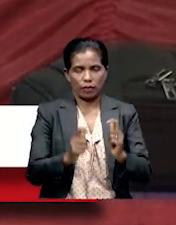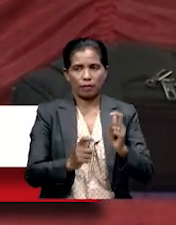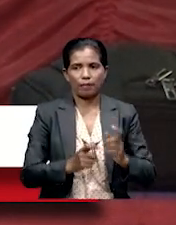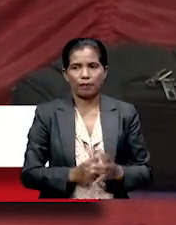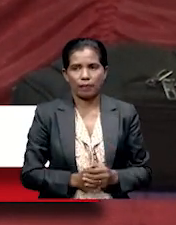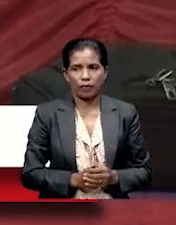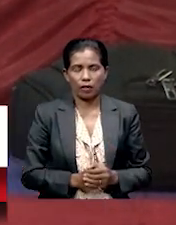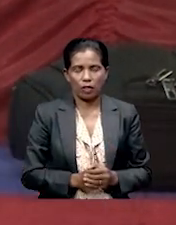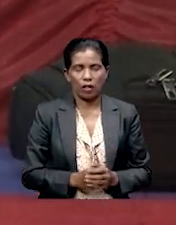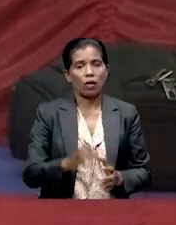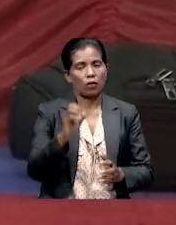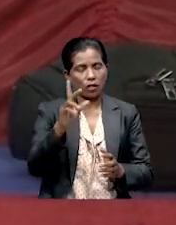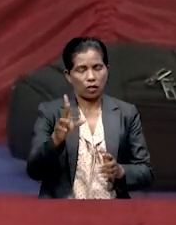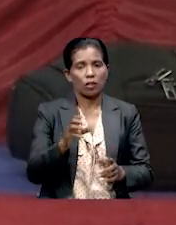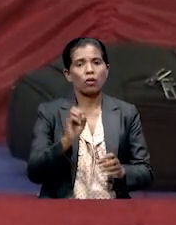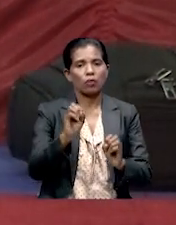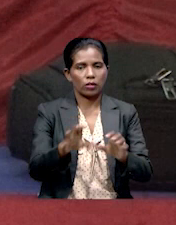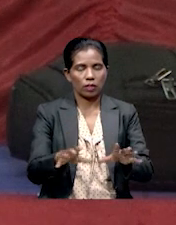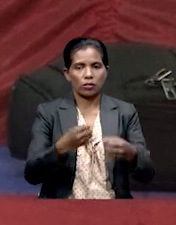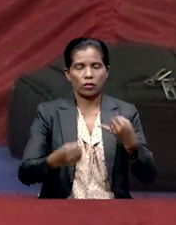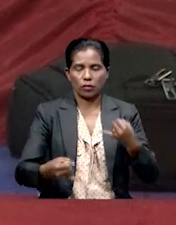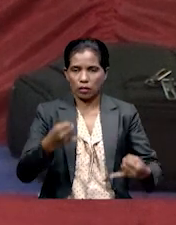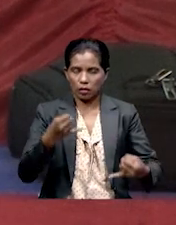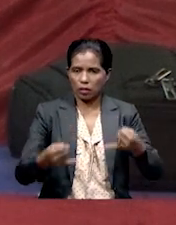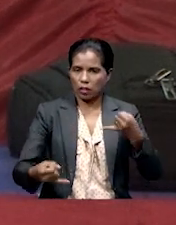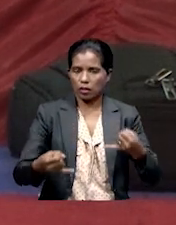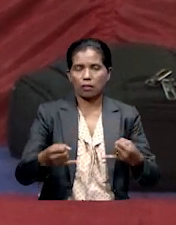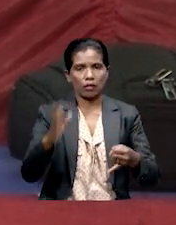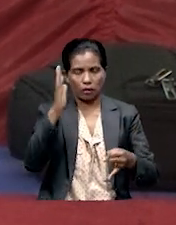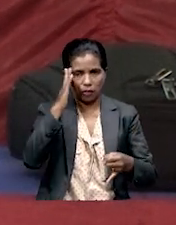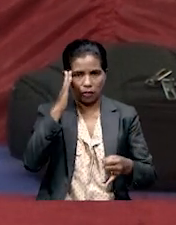Who's in justice as a mission? Who food the fali?